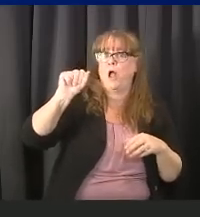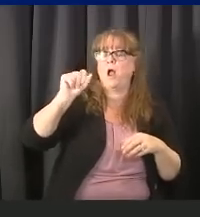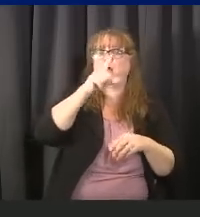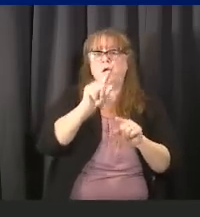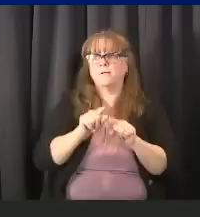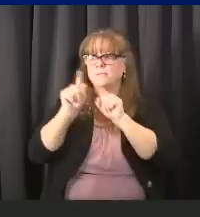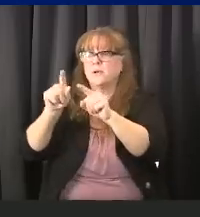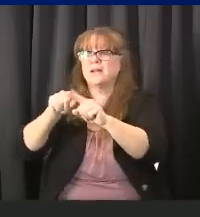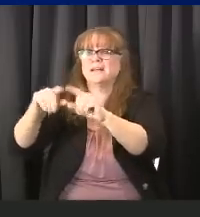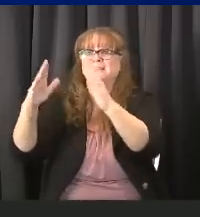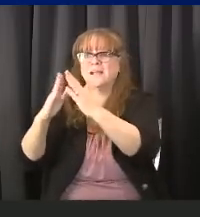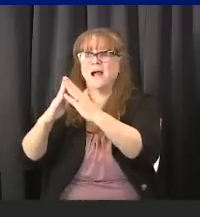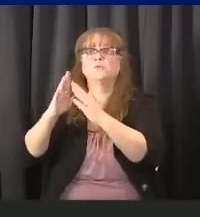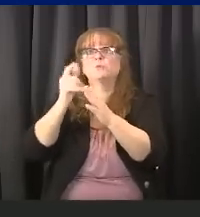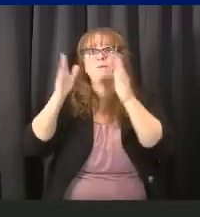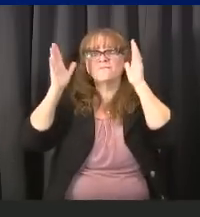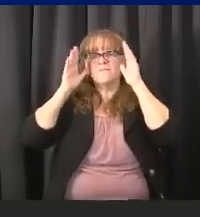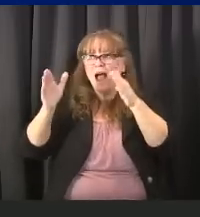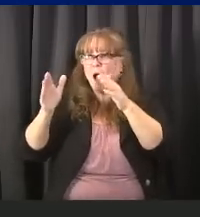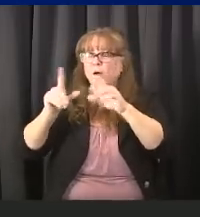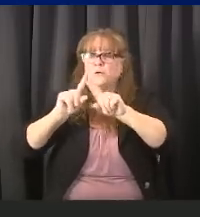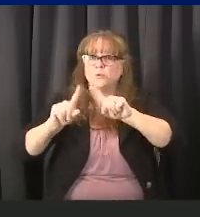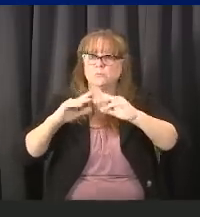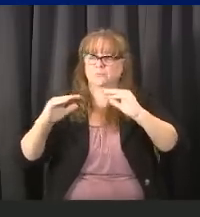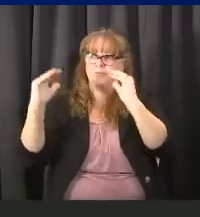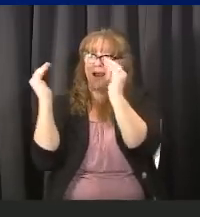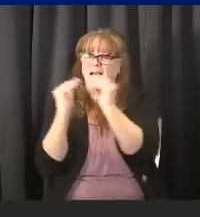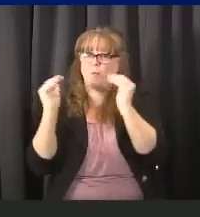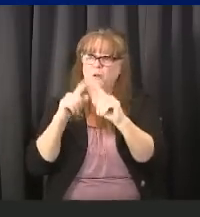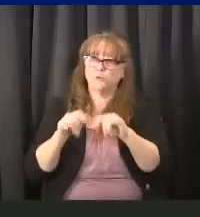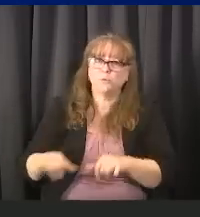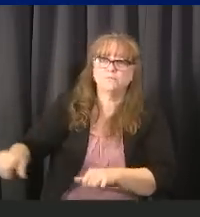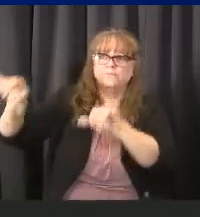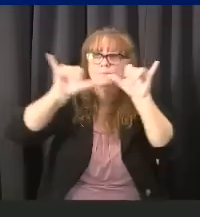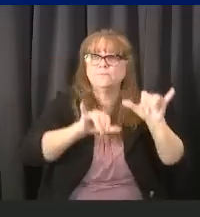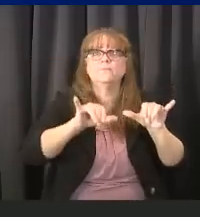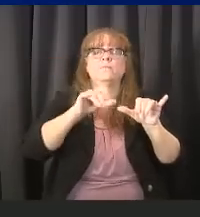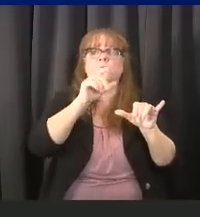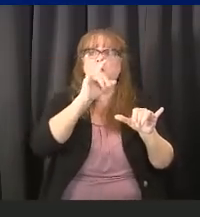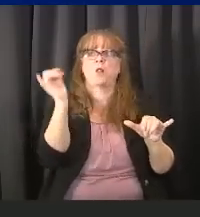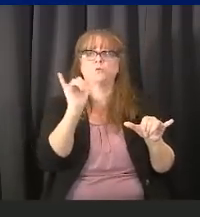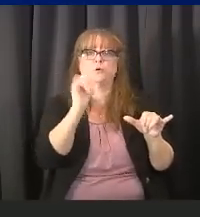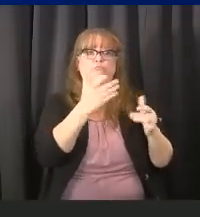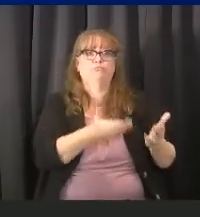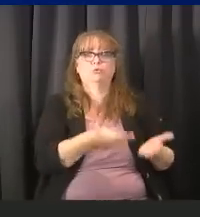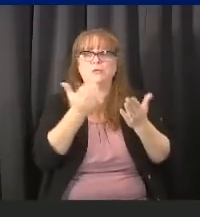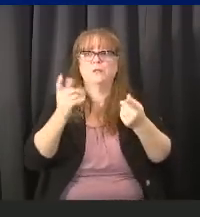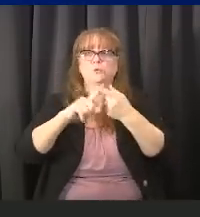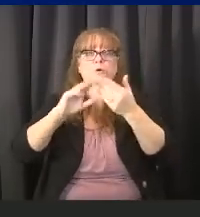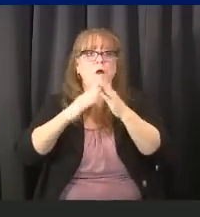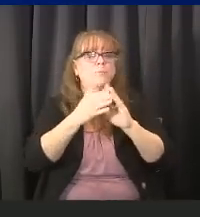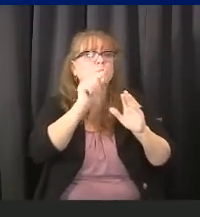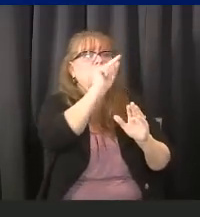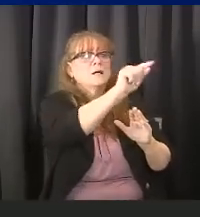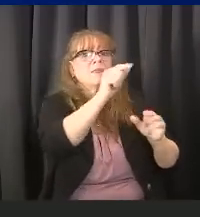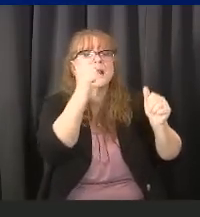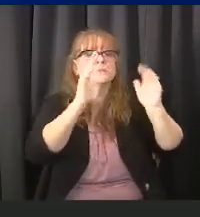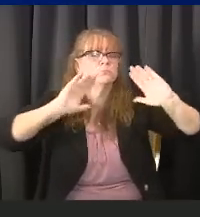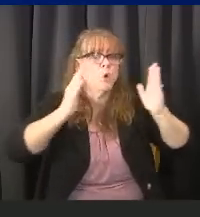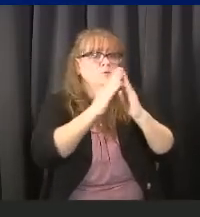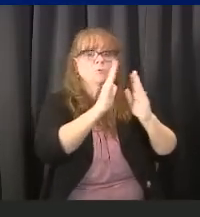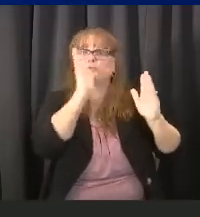bring the vaccine to communities, knowing that some communities don't have access to cars, transportation, and maybe even the internet. In